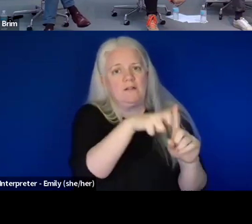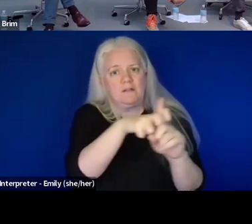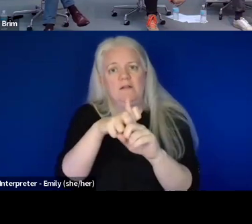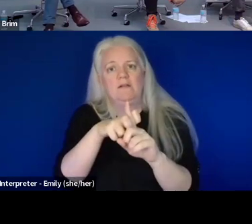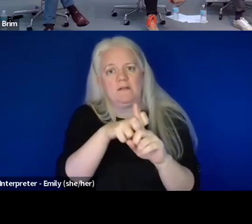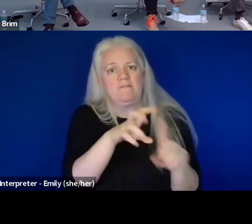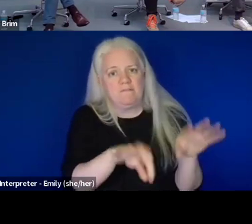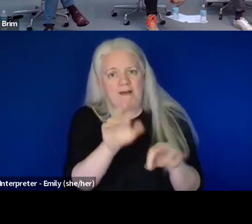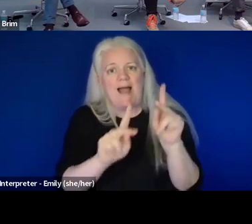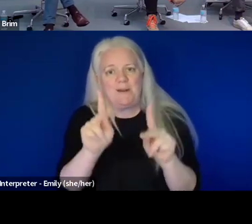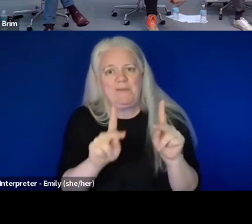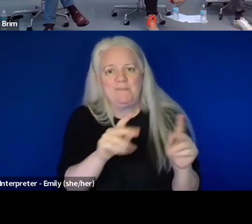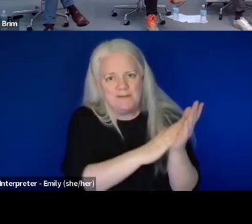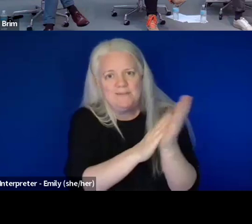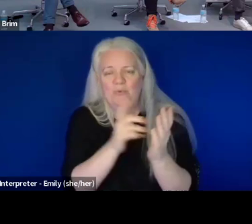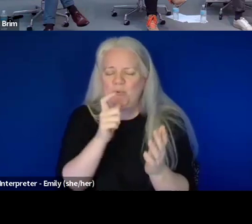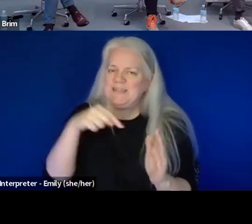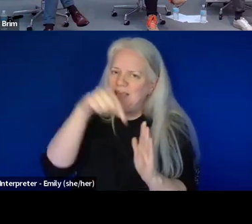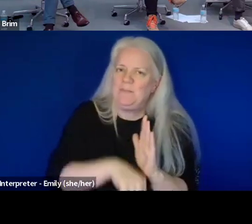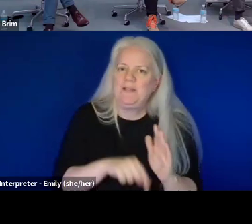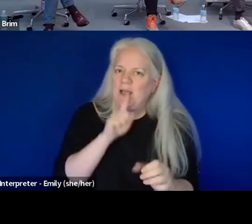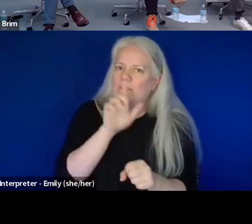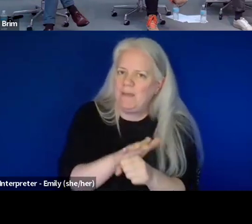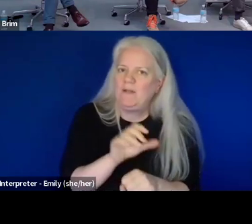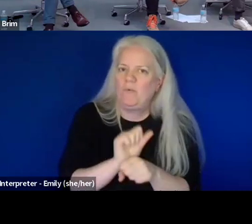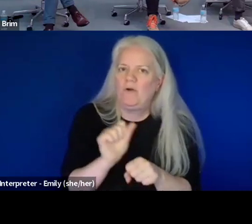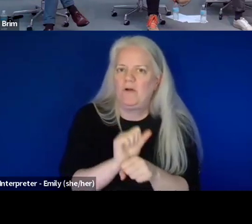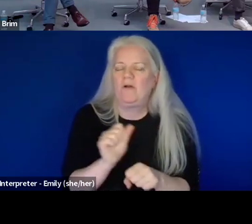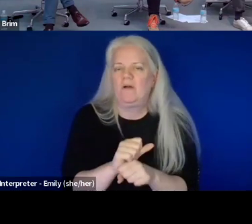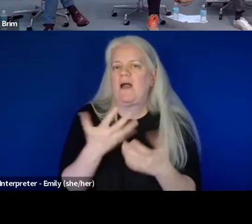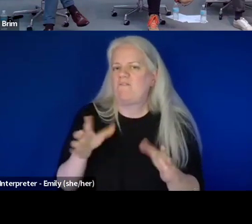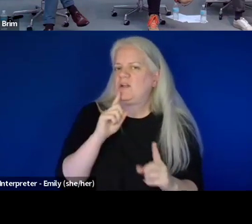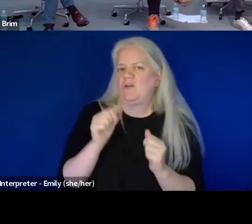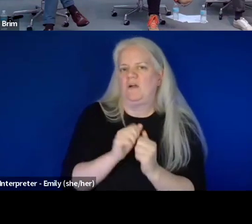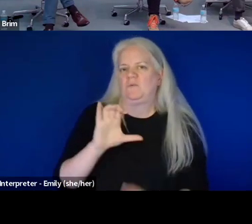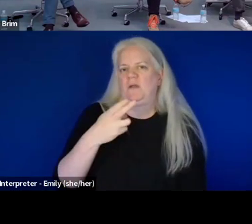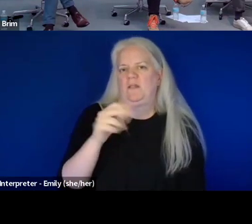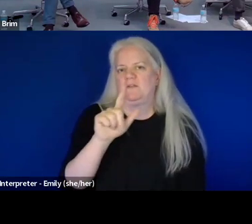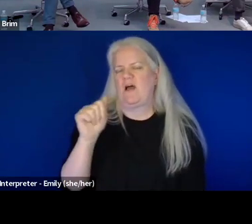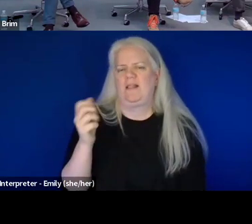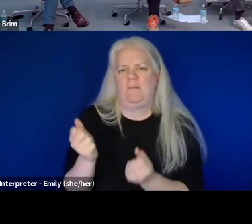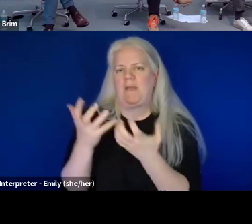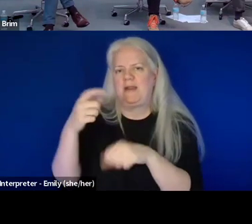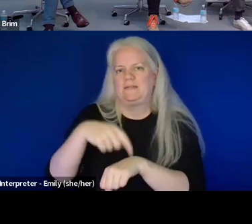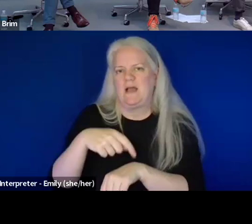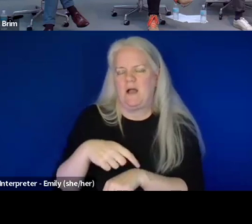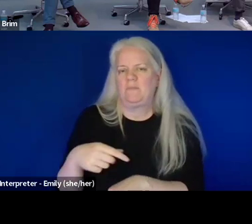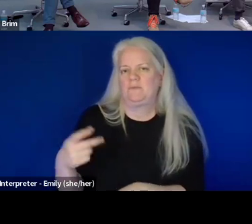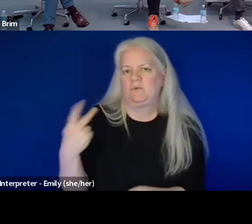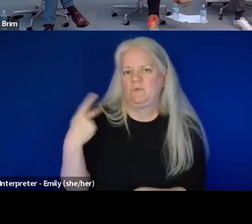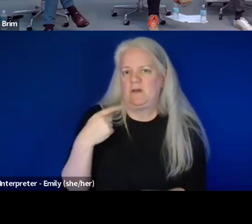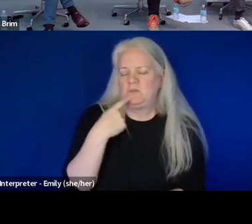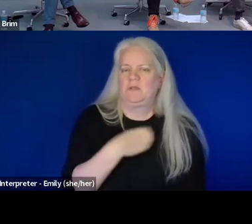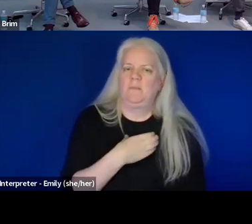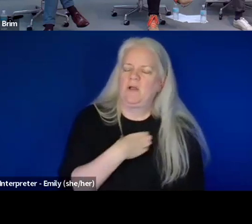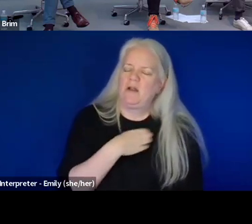committed. And I've had this conversation with Chala a million times where we'll be like, oh my God, it's so hard.